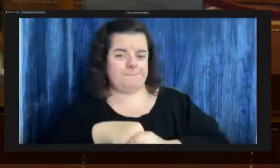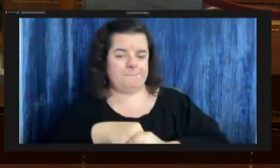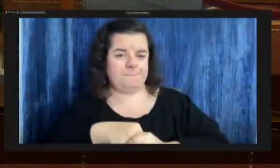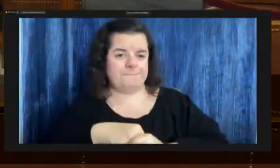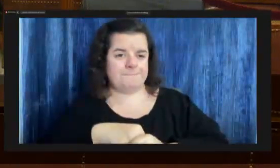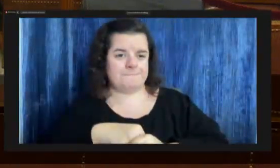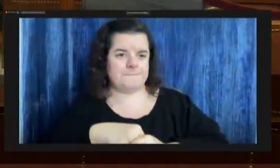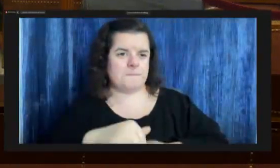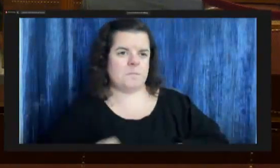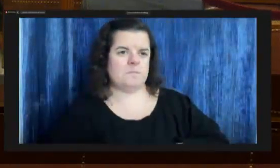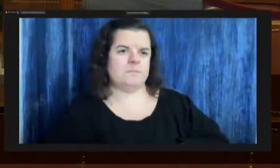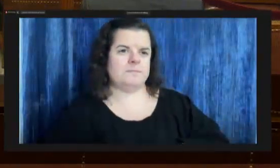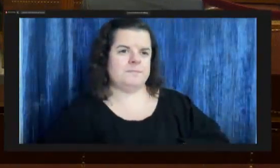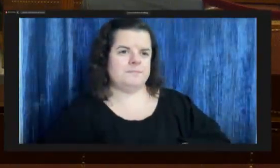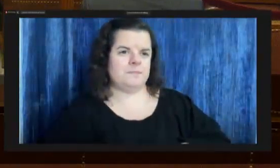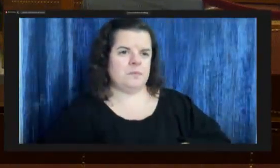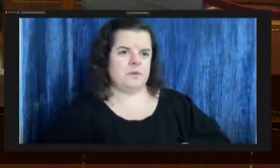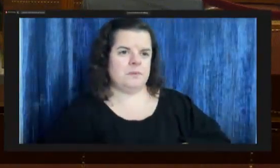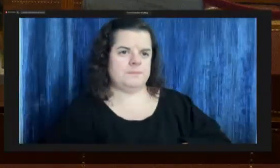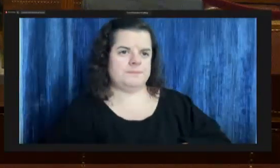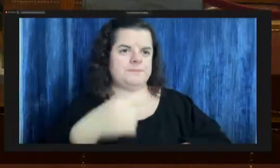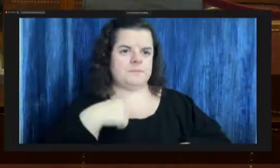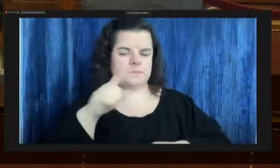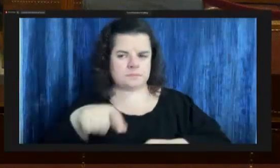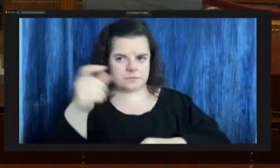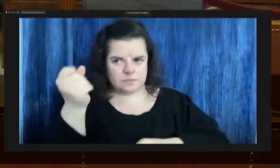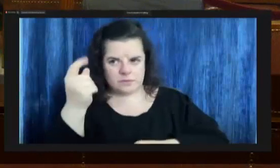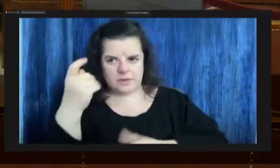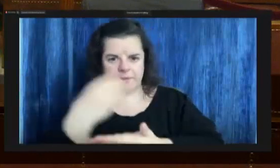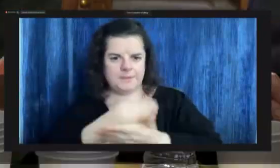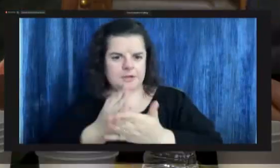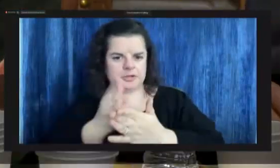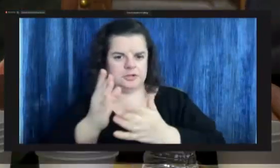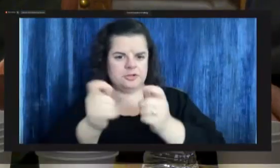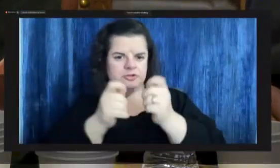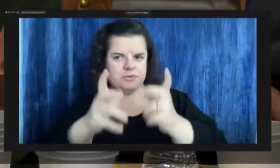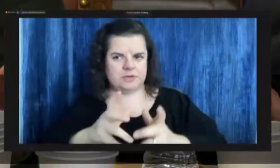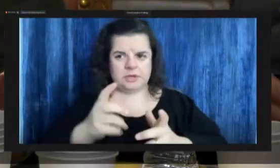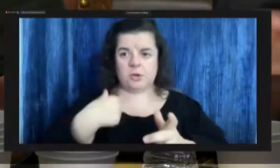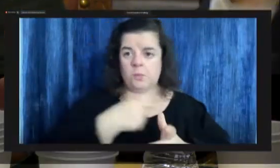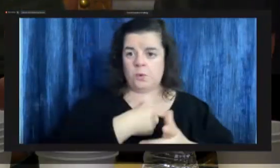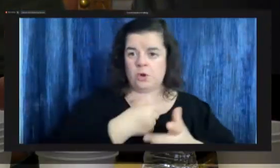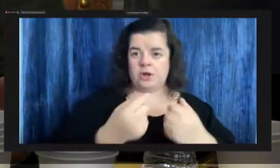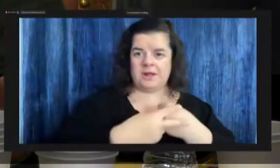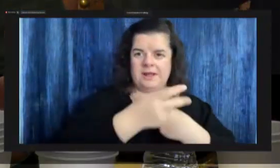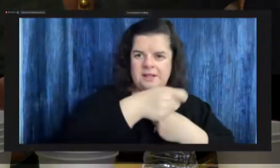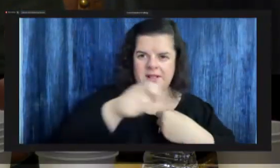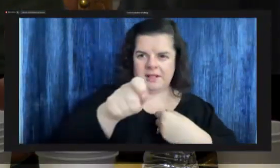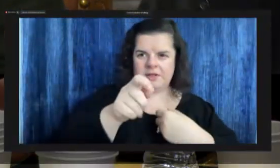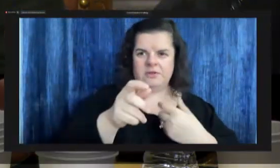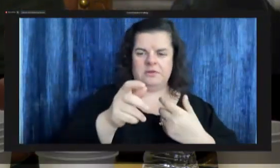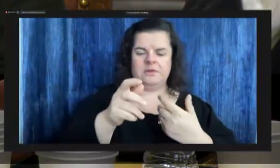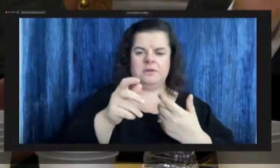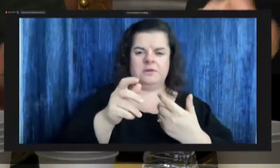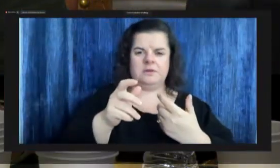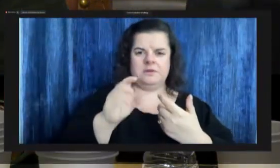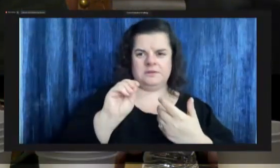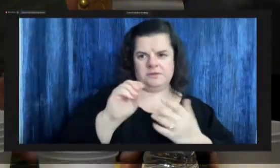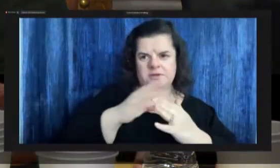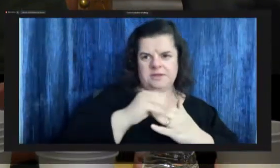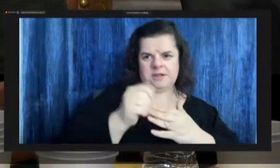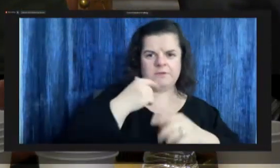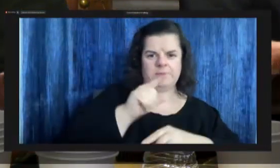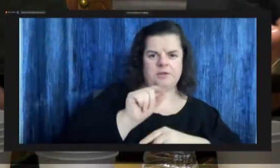Do I understand this right? I'm going to ask our budget director. We're allocating $0 for 2024